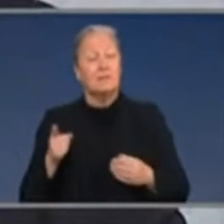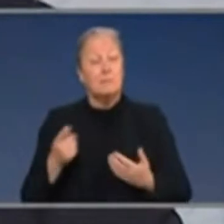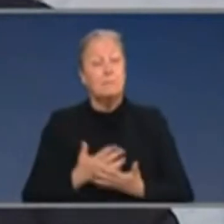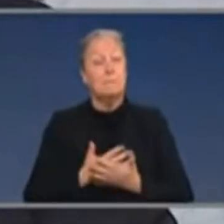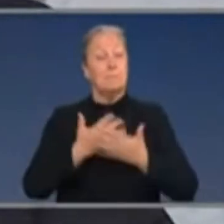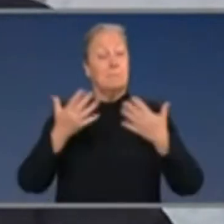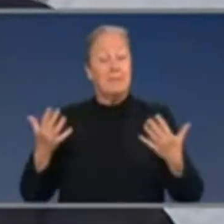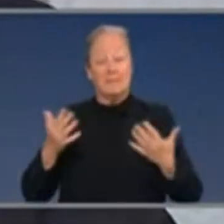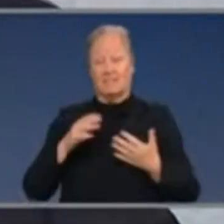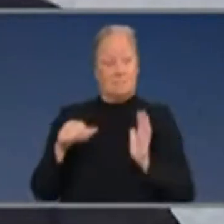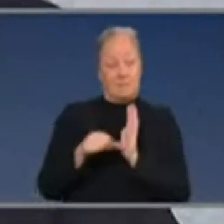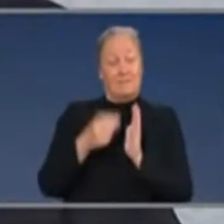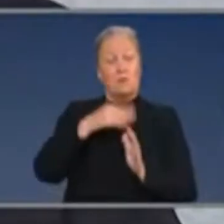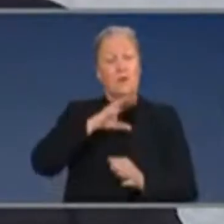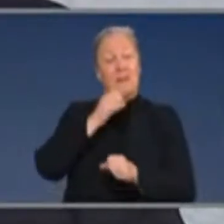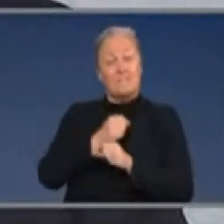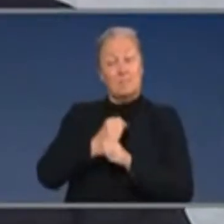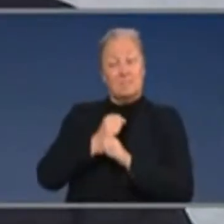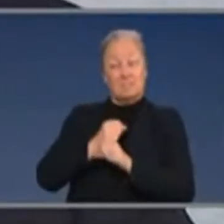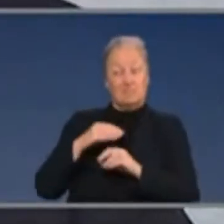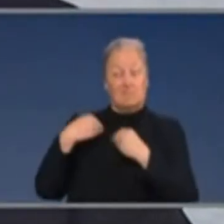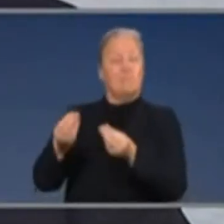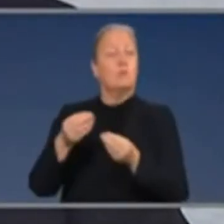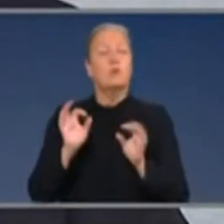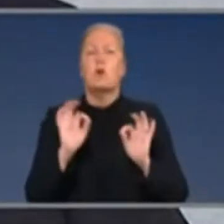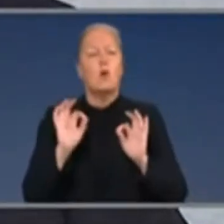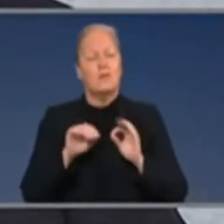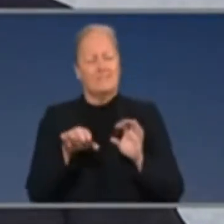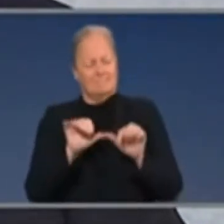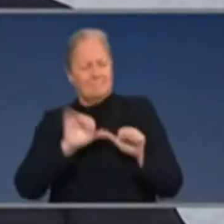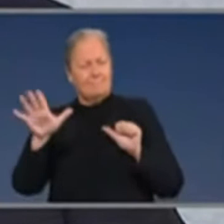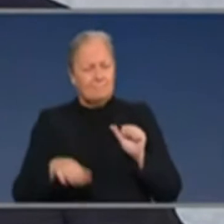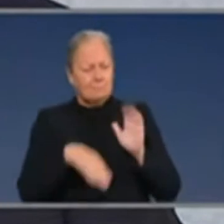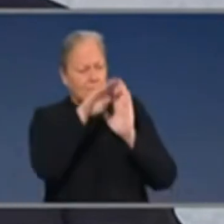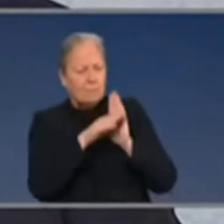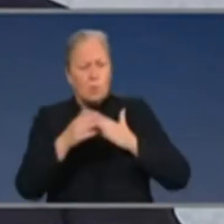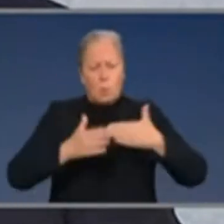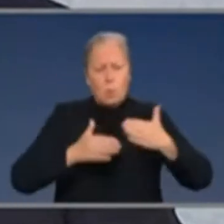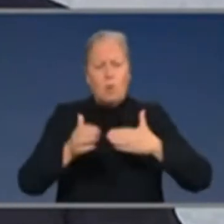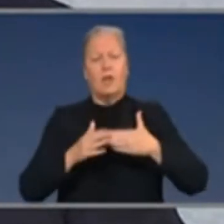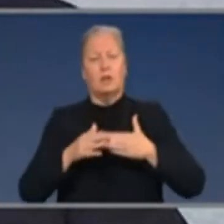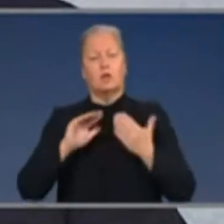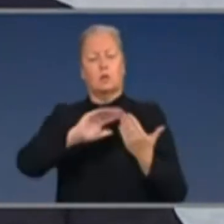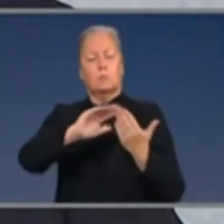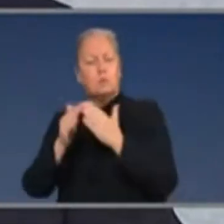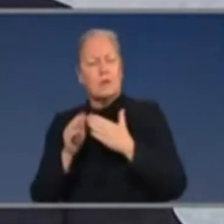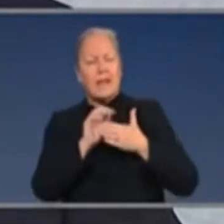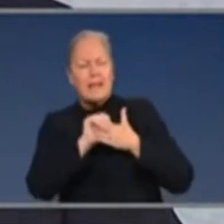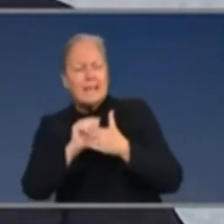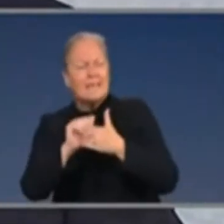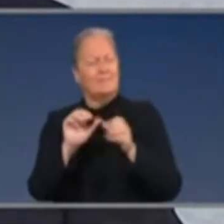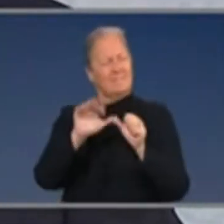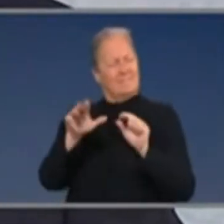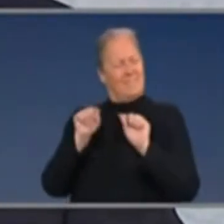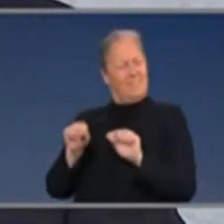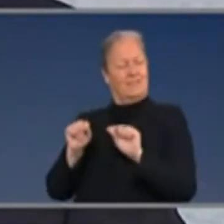massive investments by government. It's been the result of an extraordinary program and local community leadership and participation. So